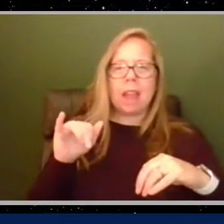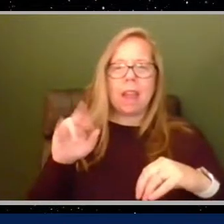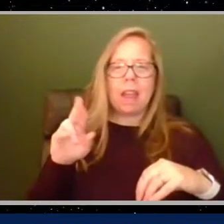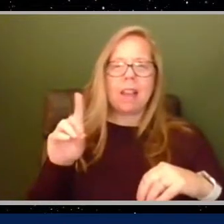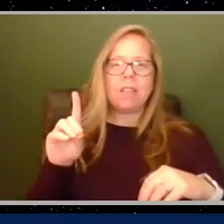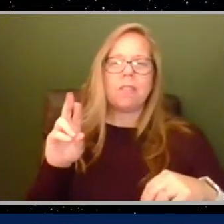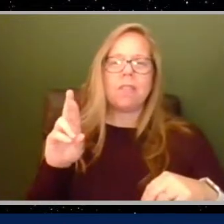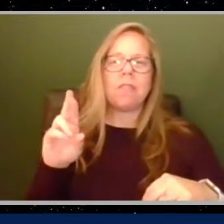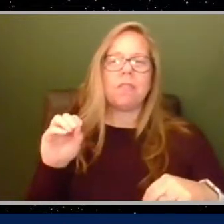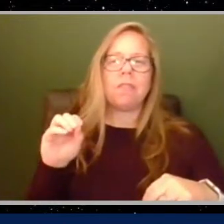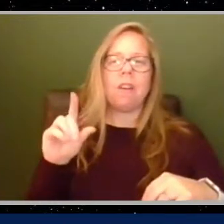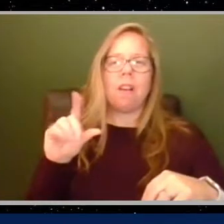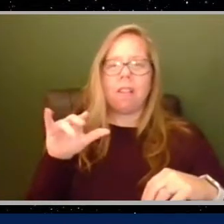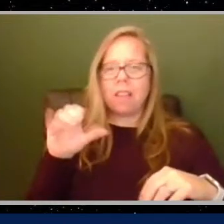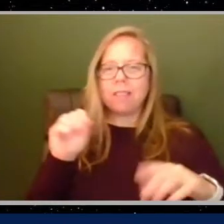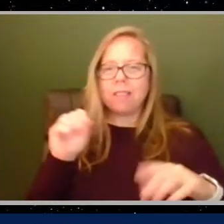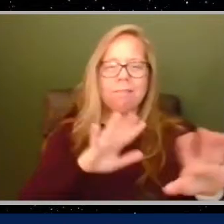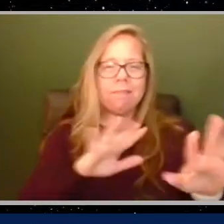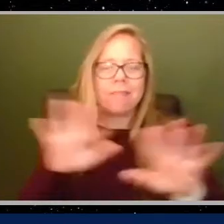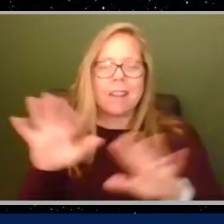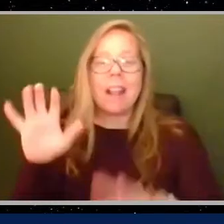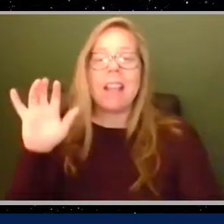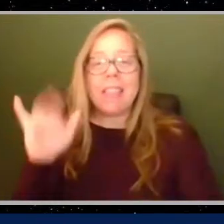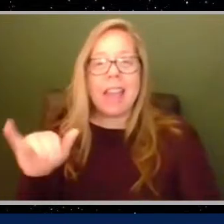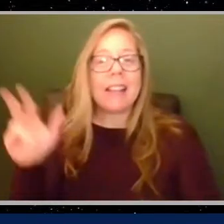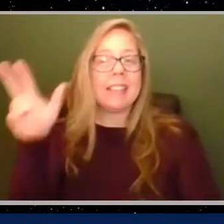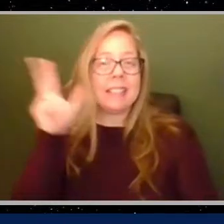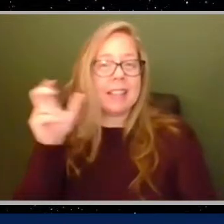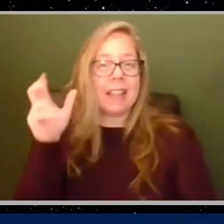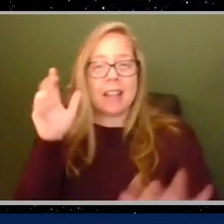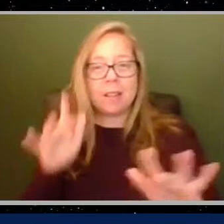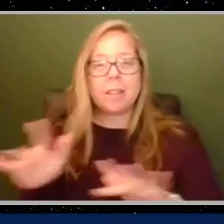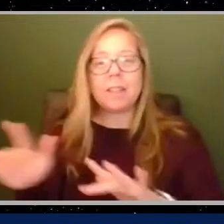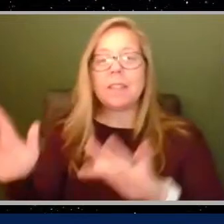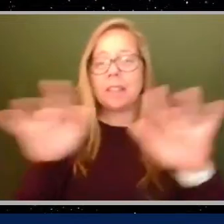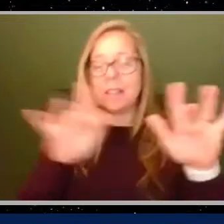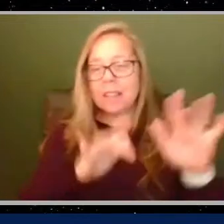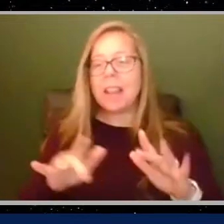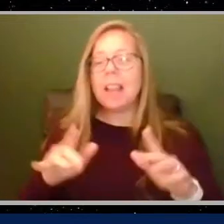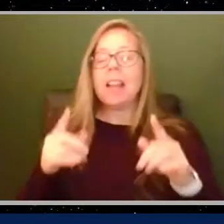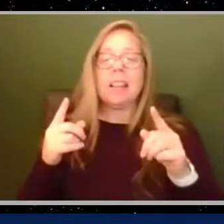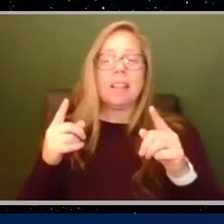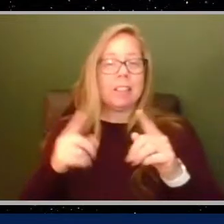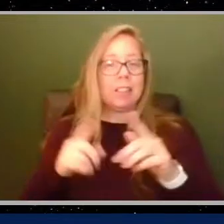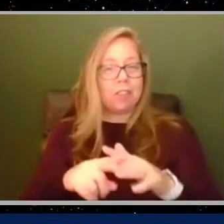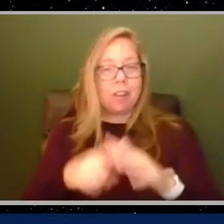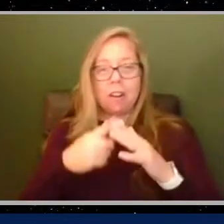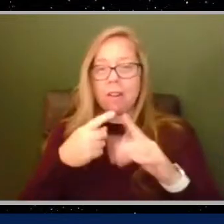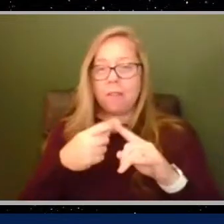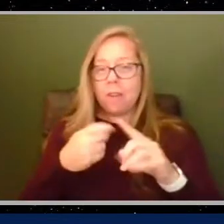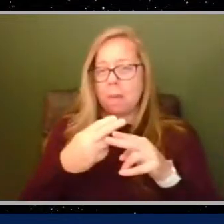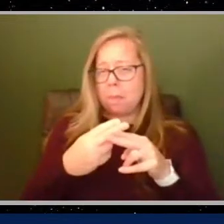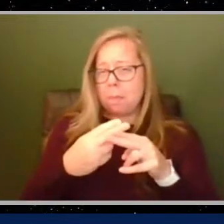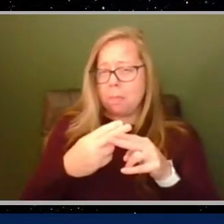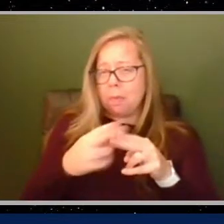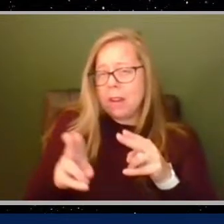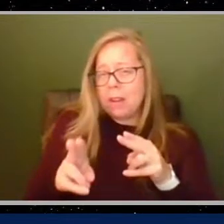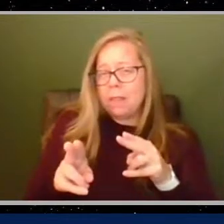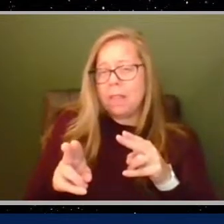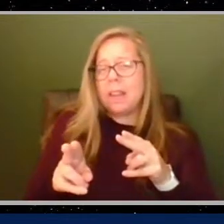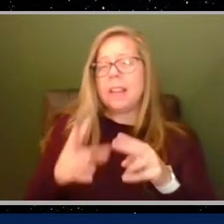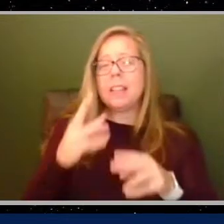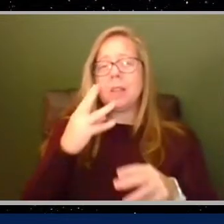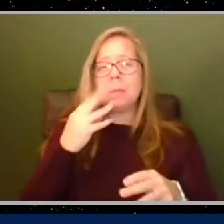But yeah, and that actually came from a brief interaction one of the senior engineers had